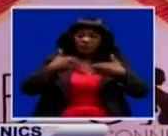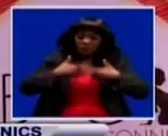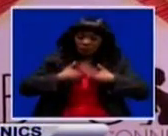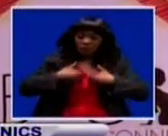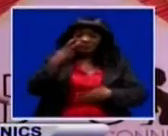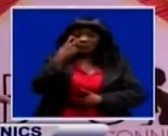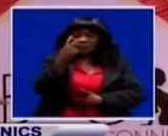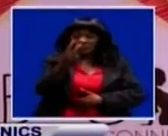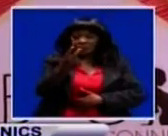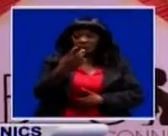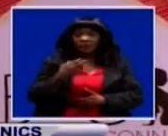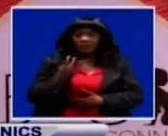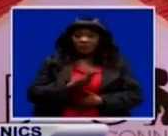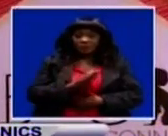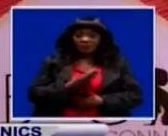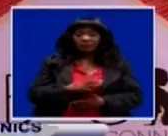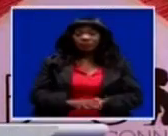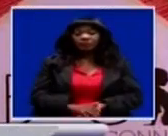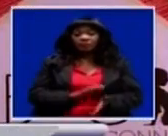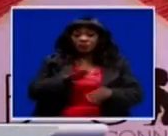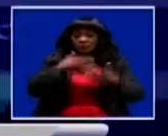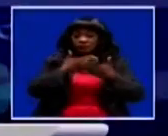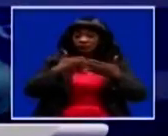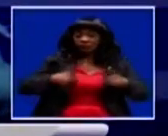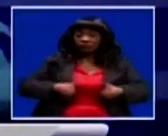what I want to go to school for.